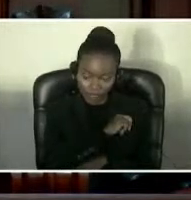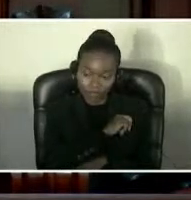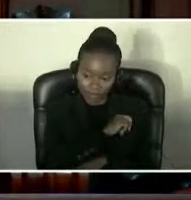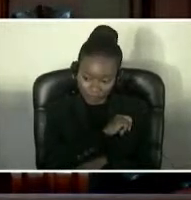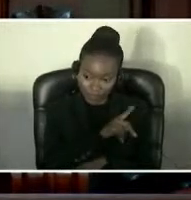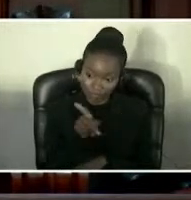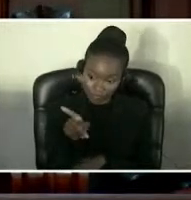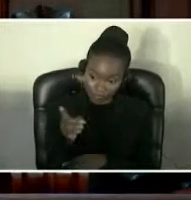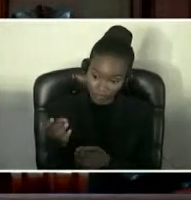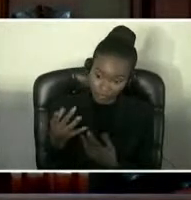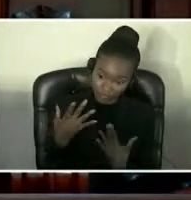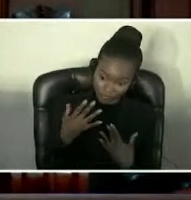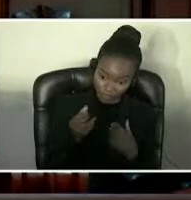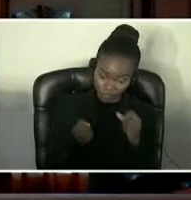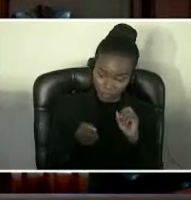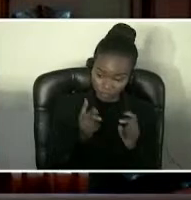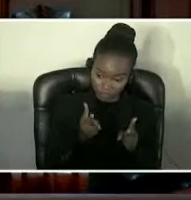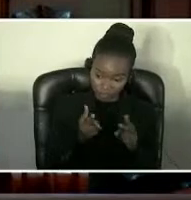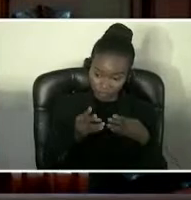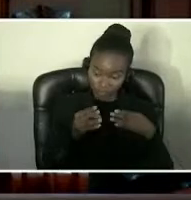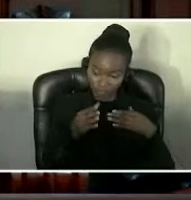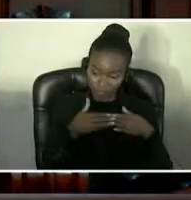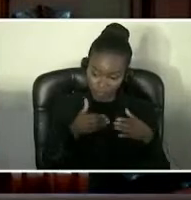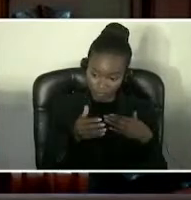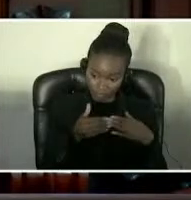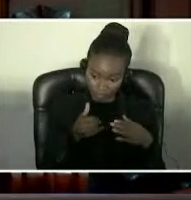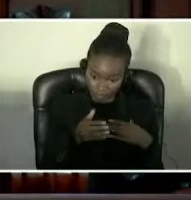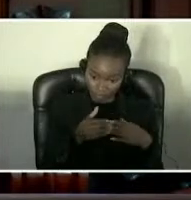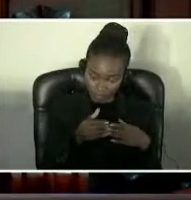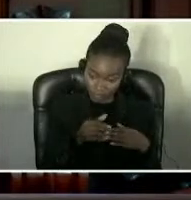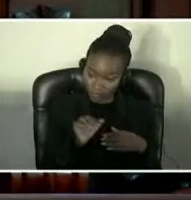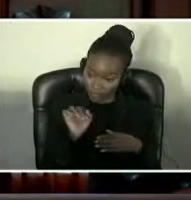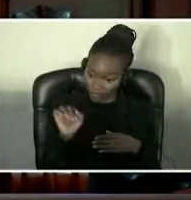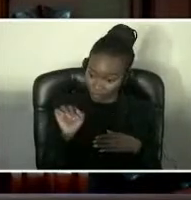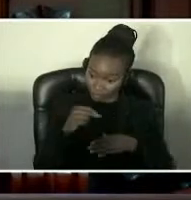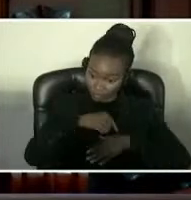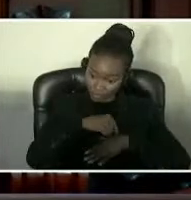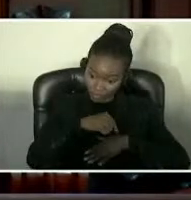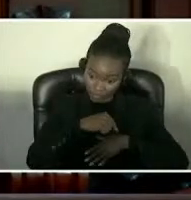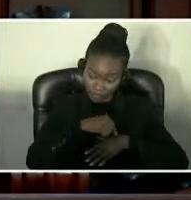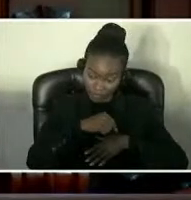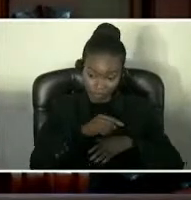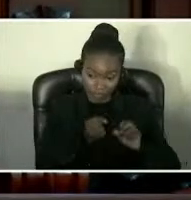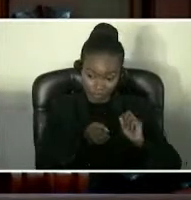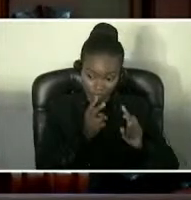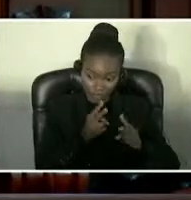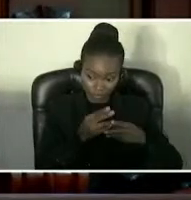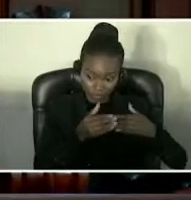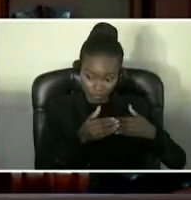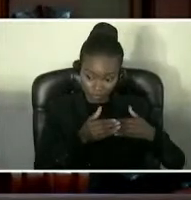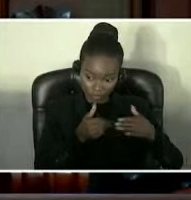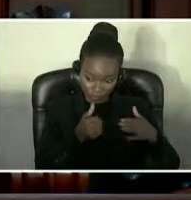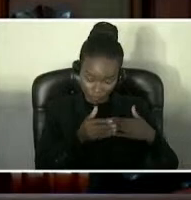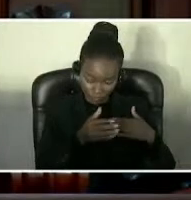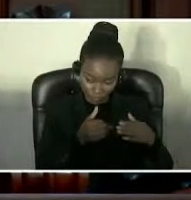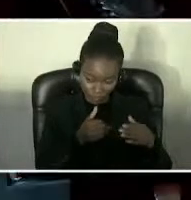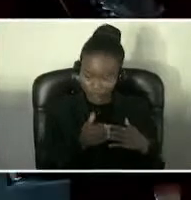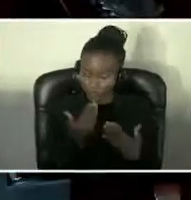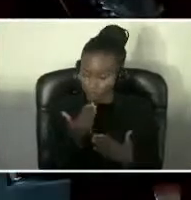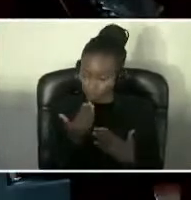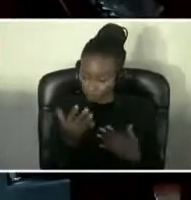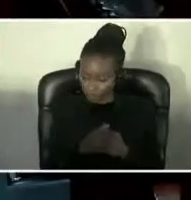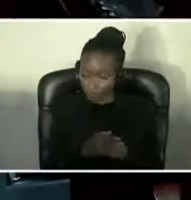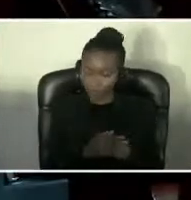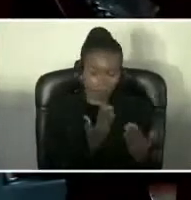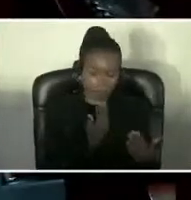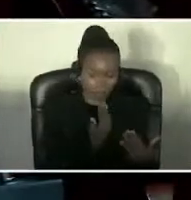minutes so honorable member you are responding for 12 minutes thank you very much